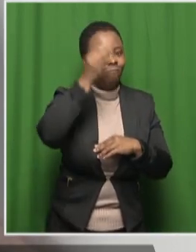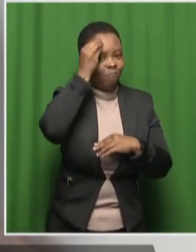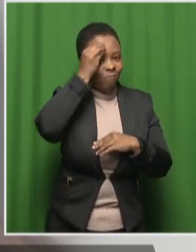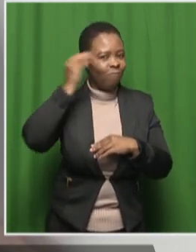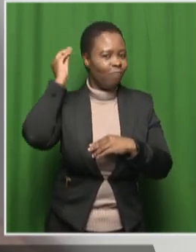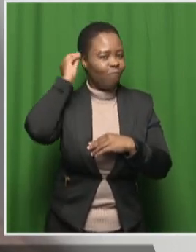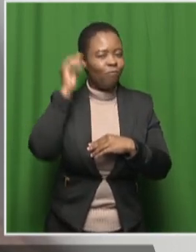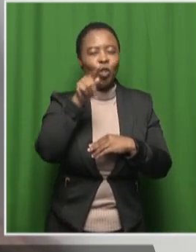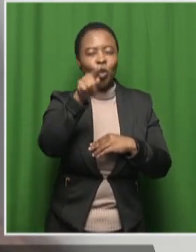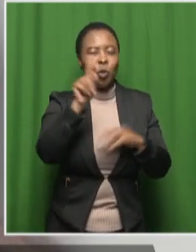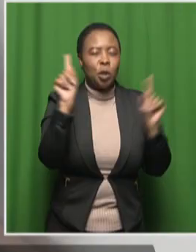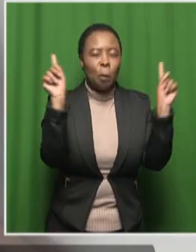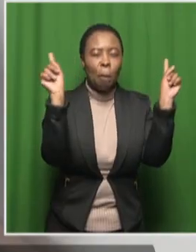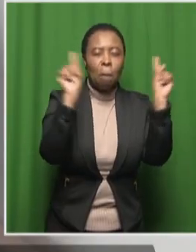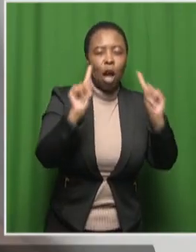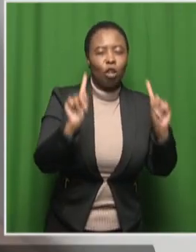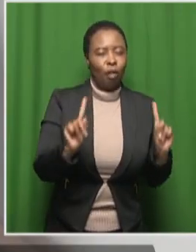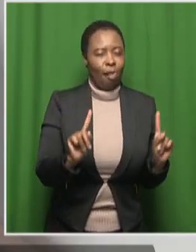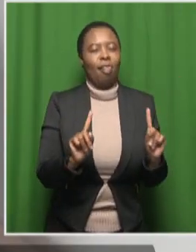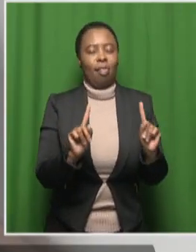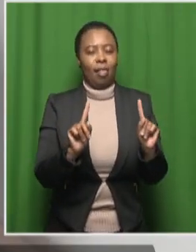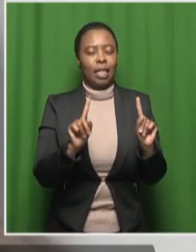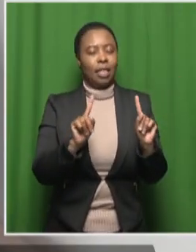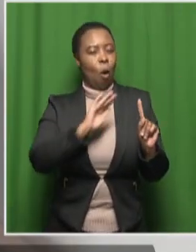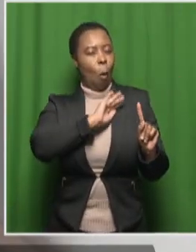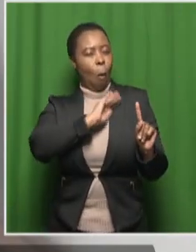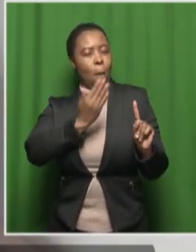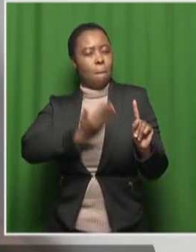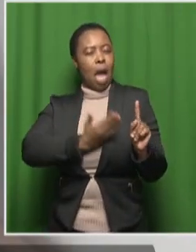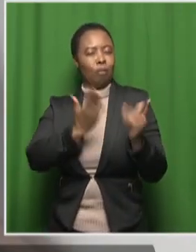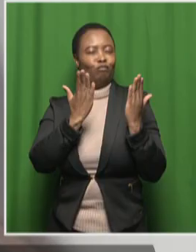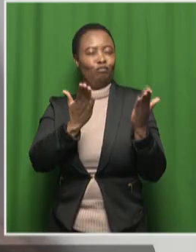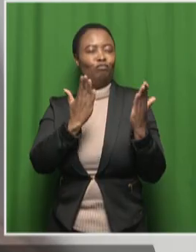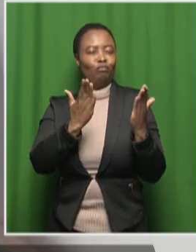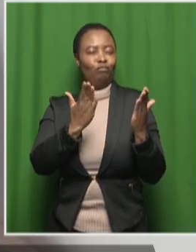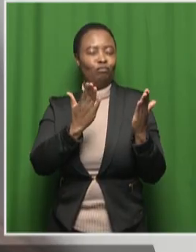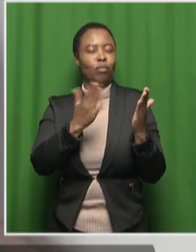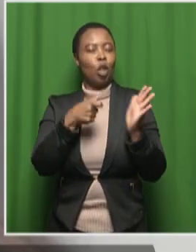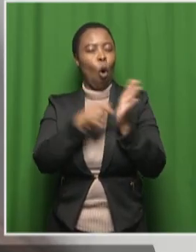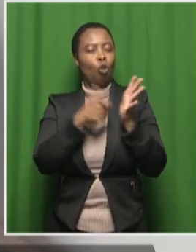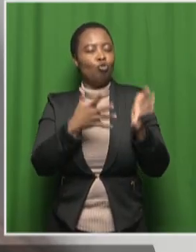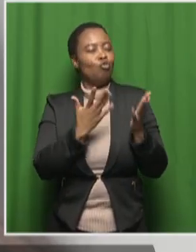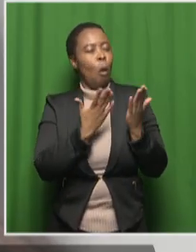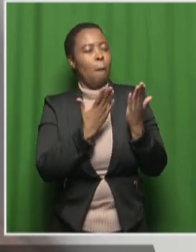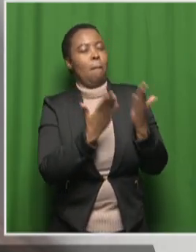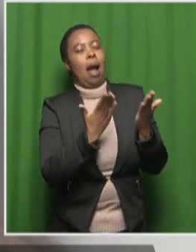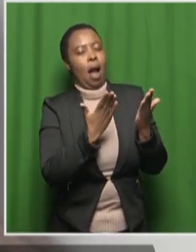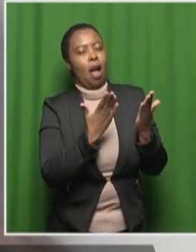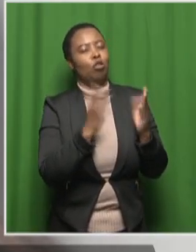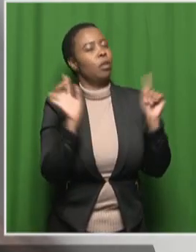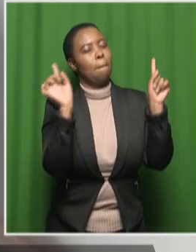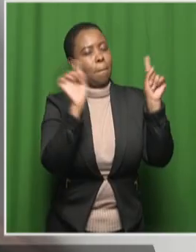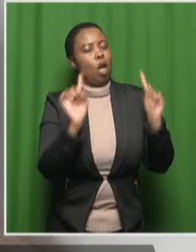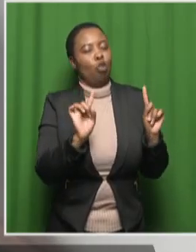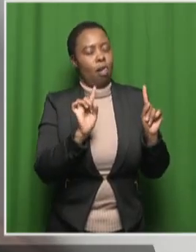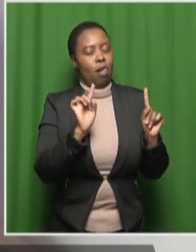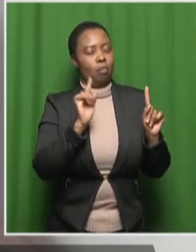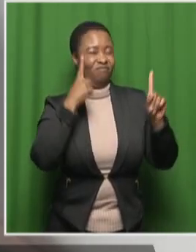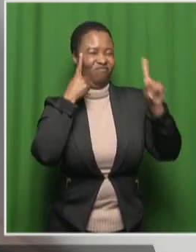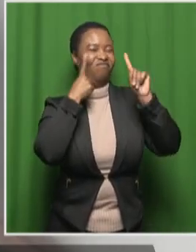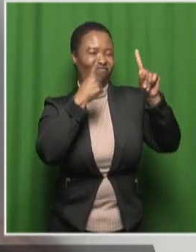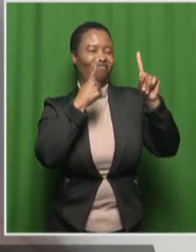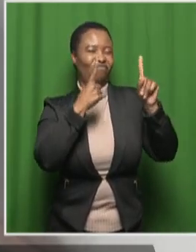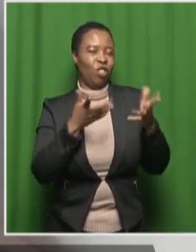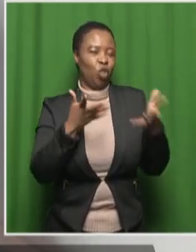how special you are, how seen you are as a woman, and that the consumer is a woman. Ideally for me,